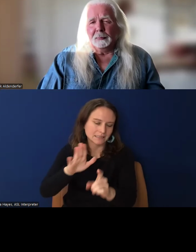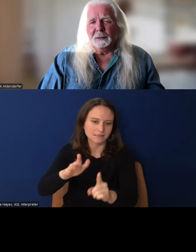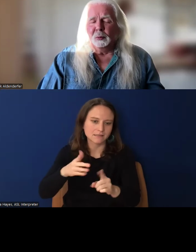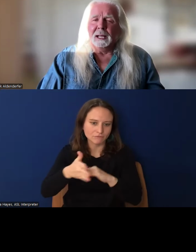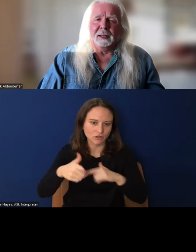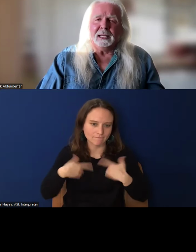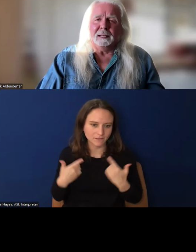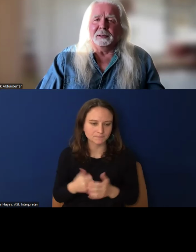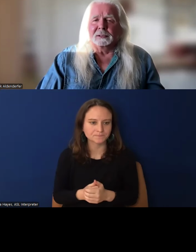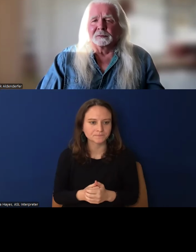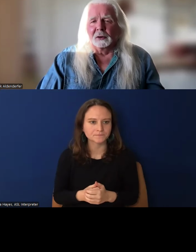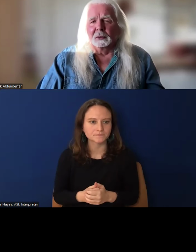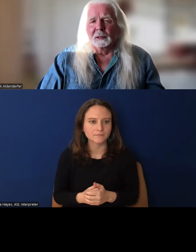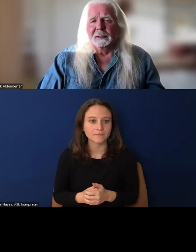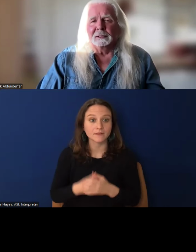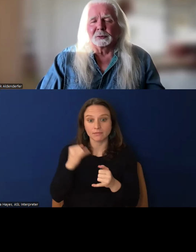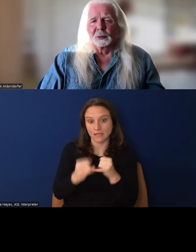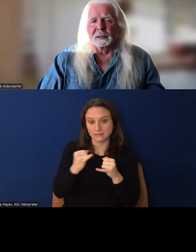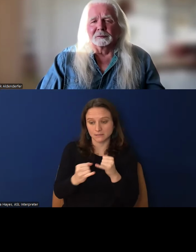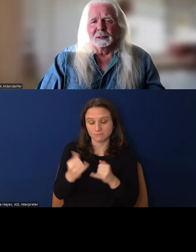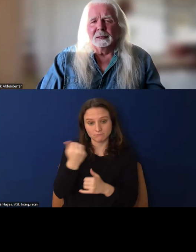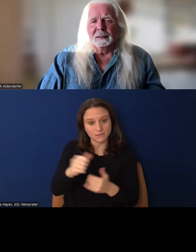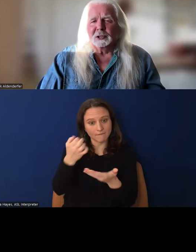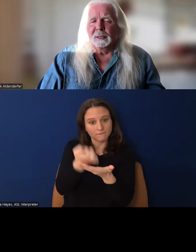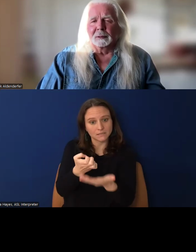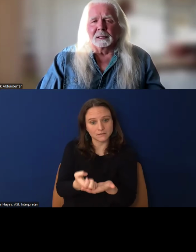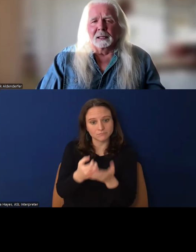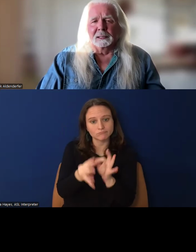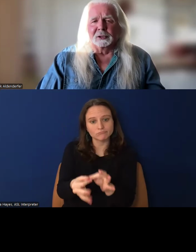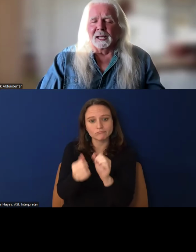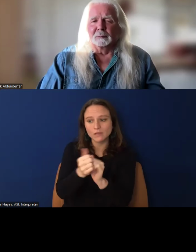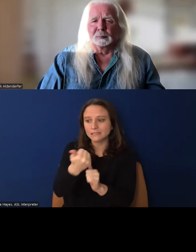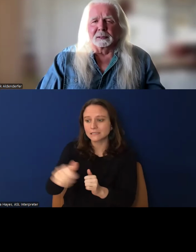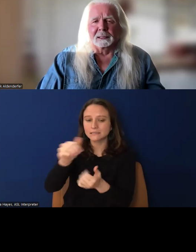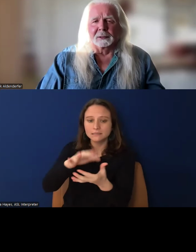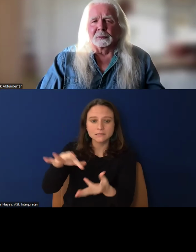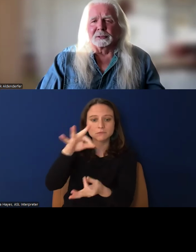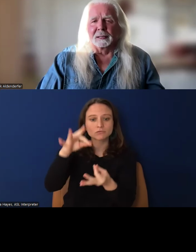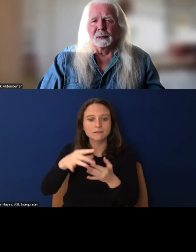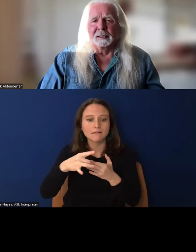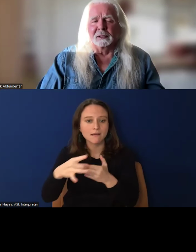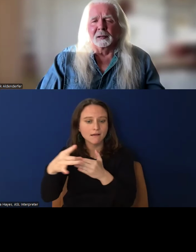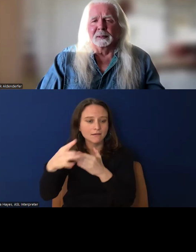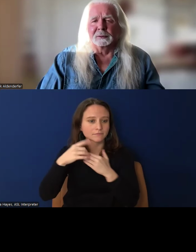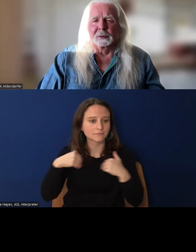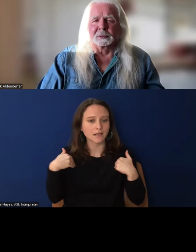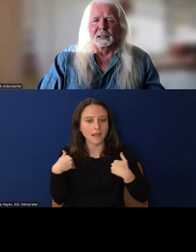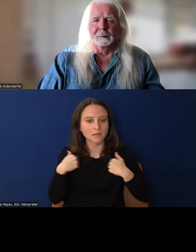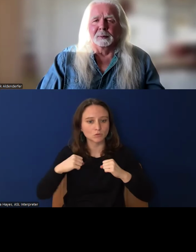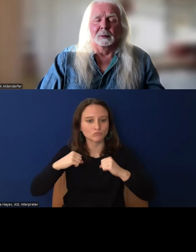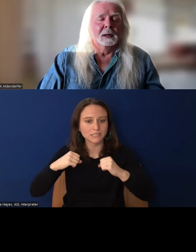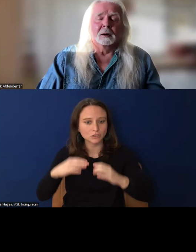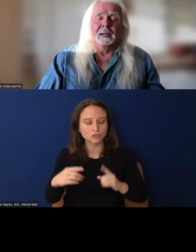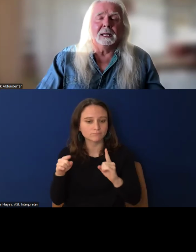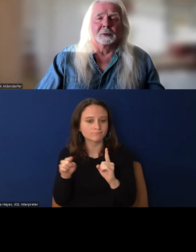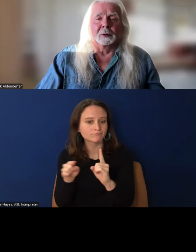Finally, do we have any evidence of any sort of spirit guides or animal protectors that might have accompanied Songtsen